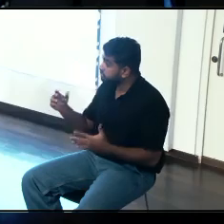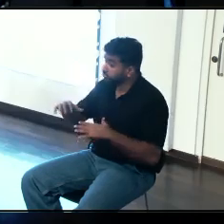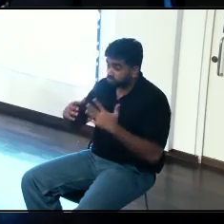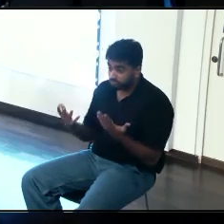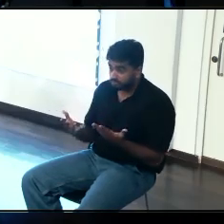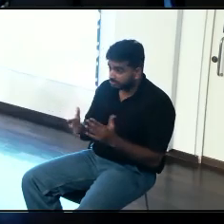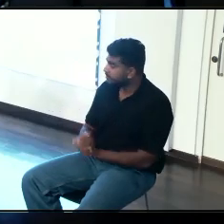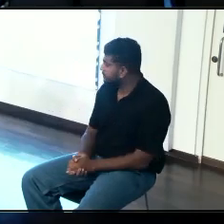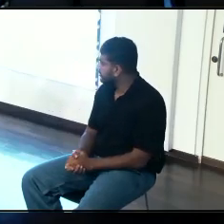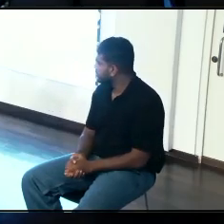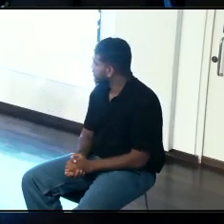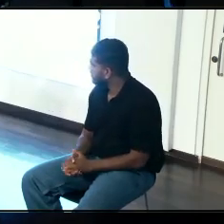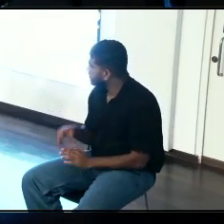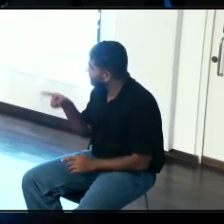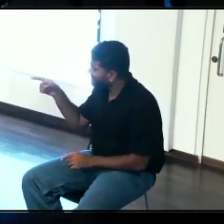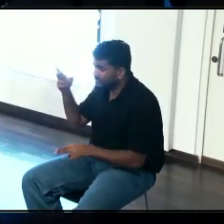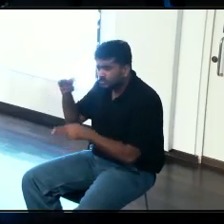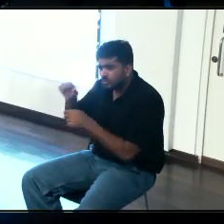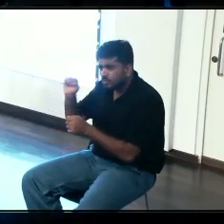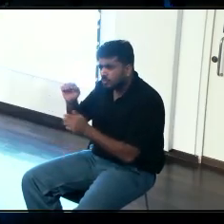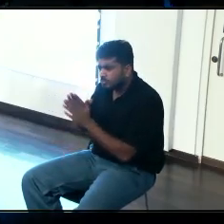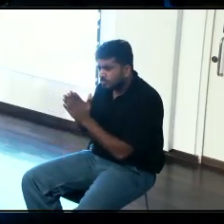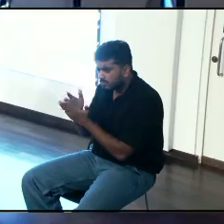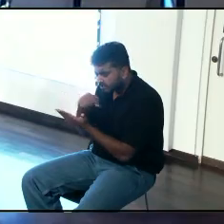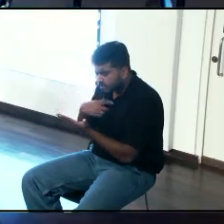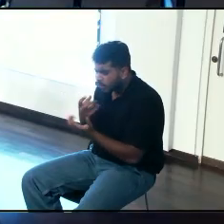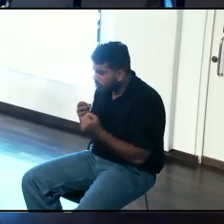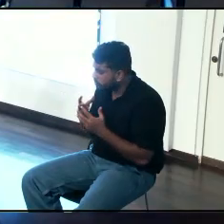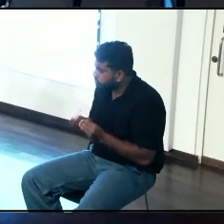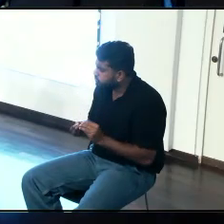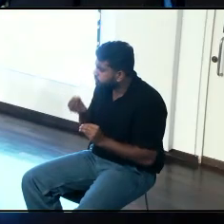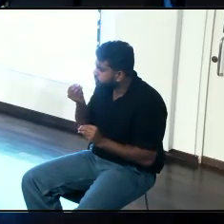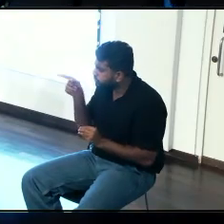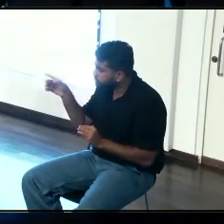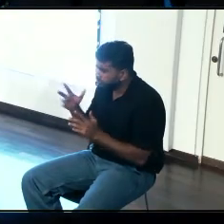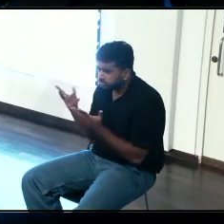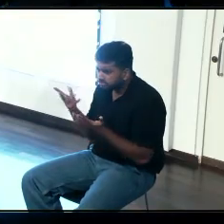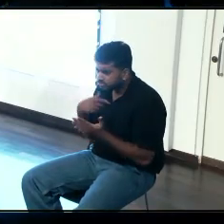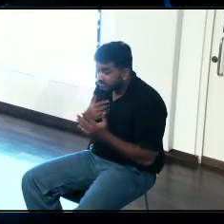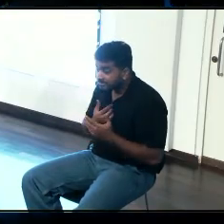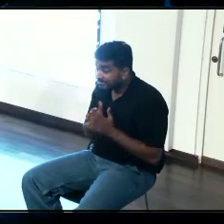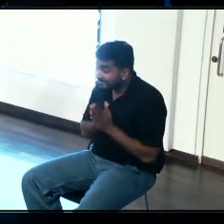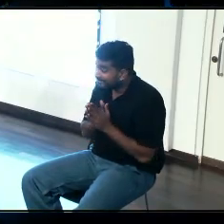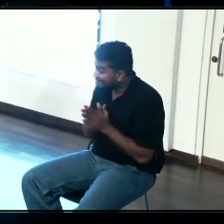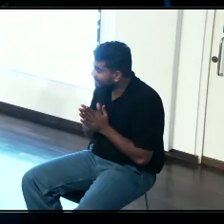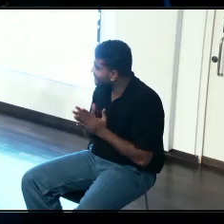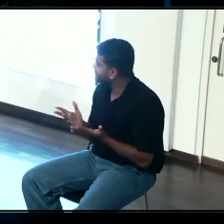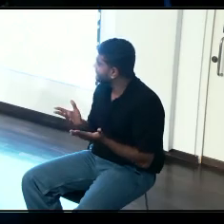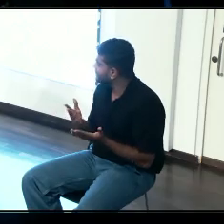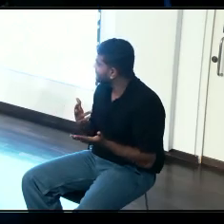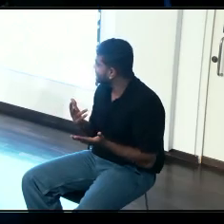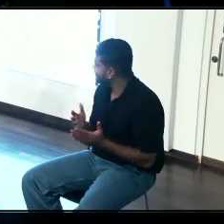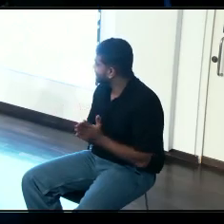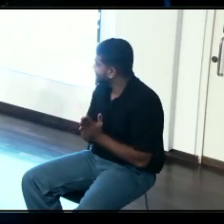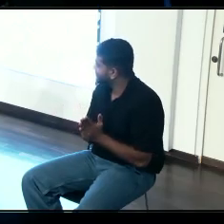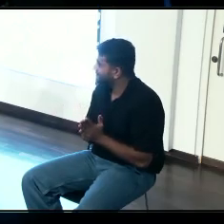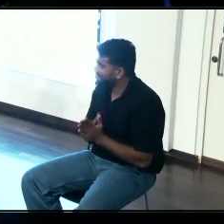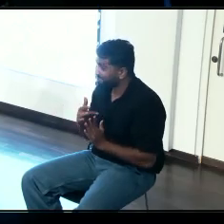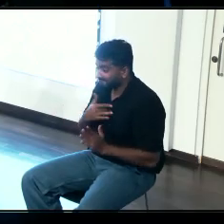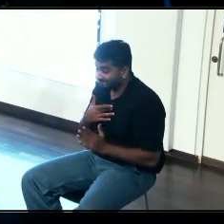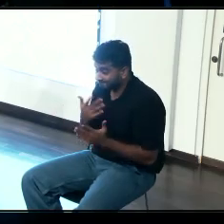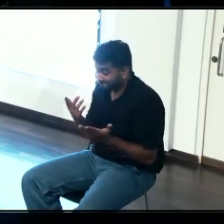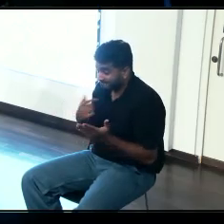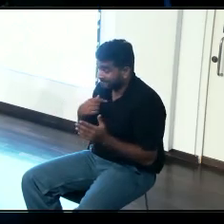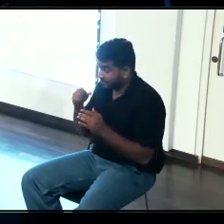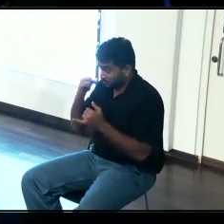drew me in, and I wanted to know more. So it's that curiosity sort of just drew me in, and I think these